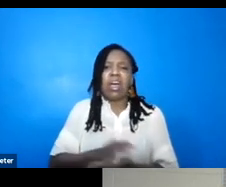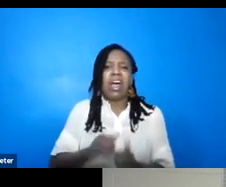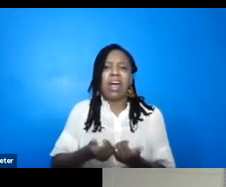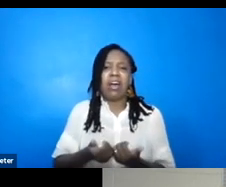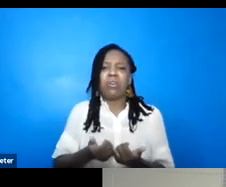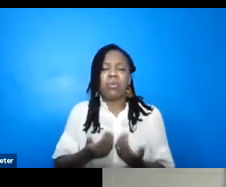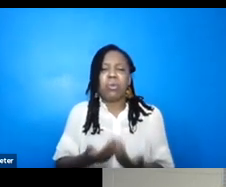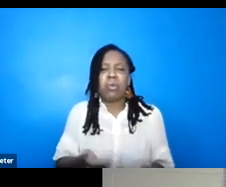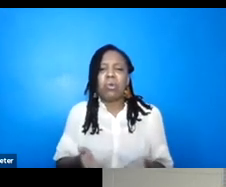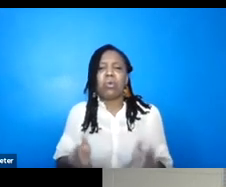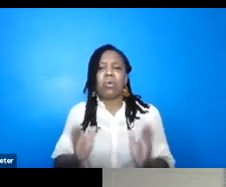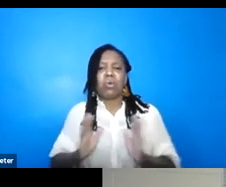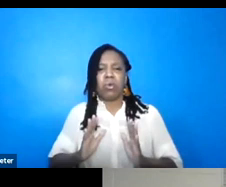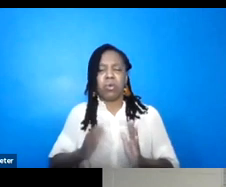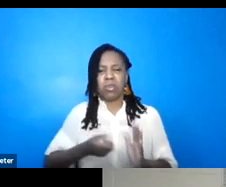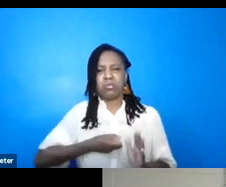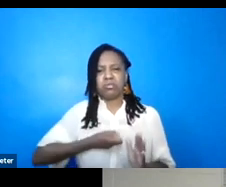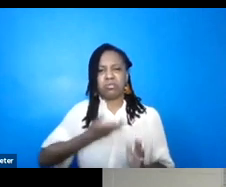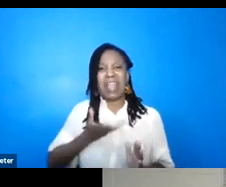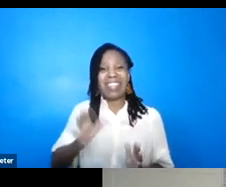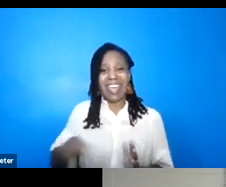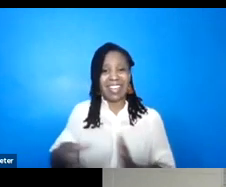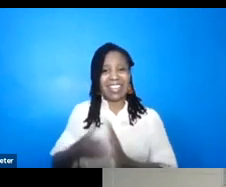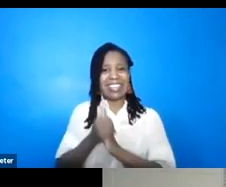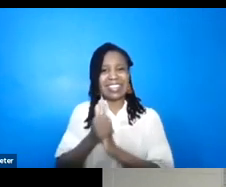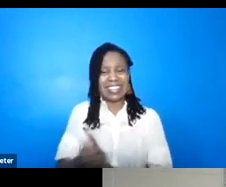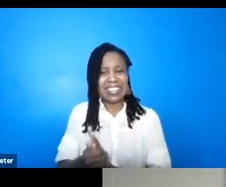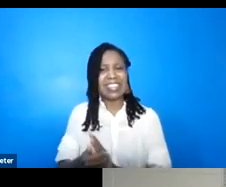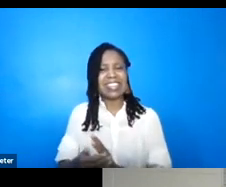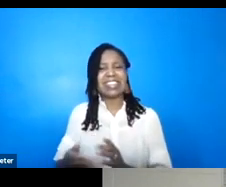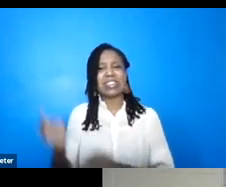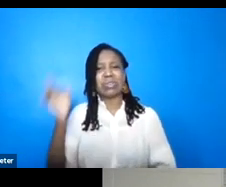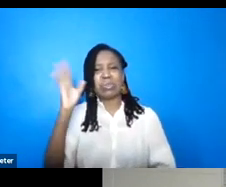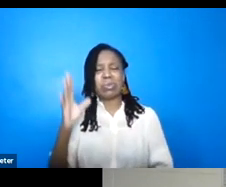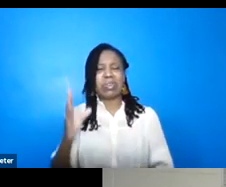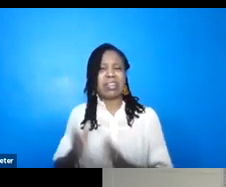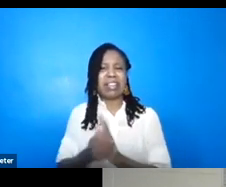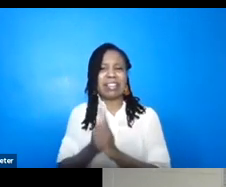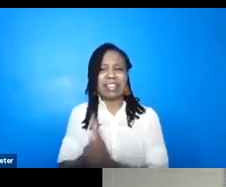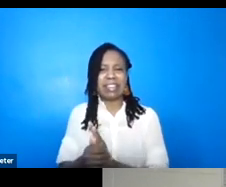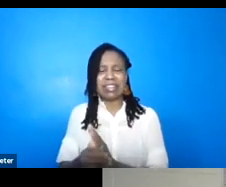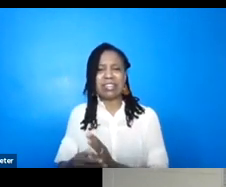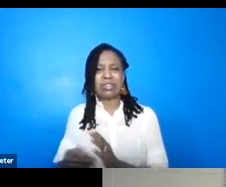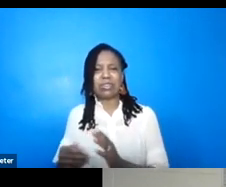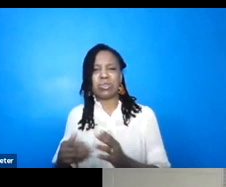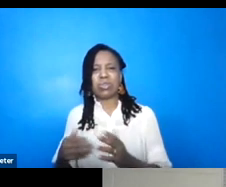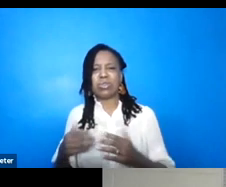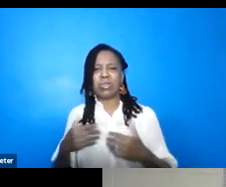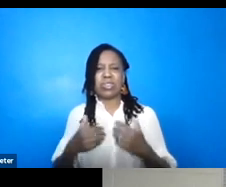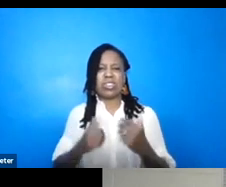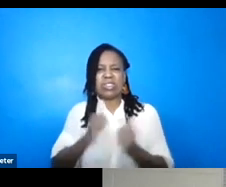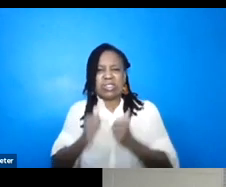because we know it's there. But when you're talking about something where you have been raped in prison, and now that has caused you